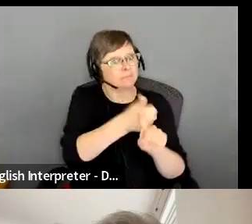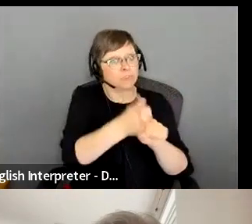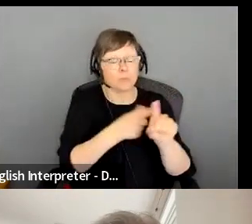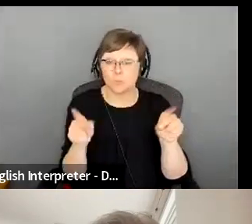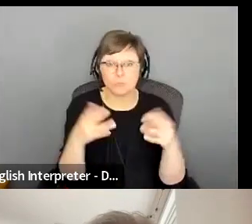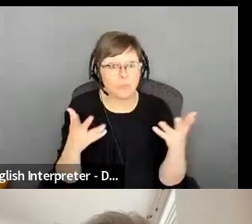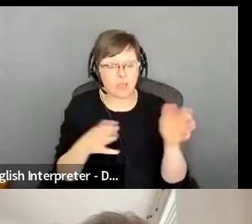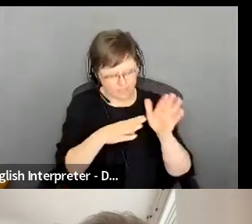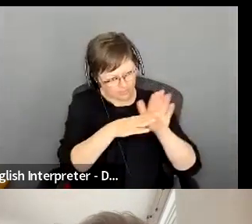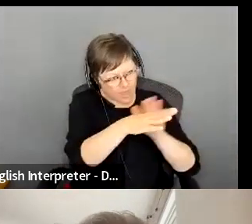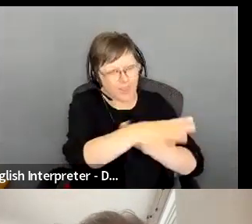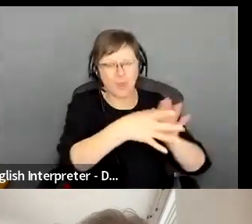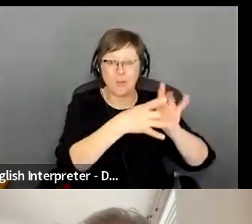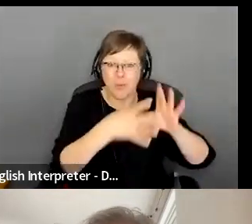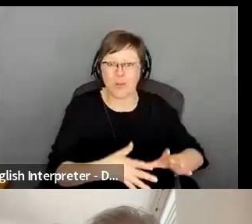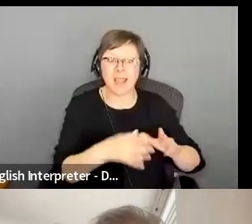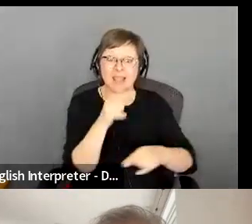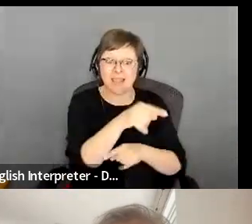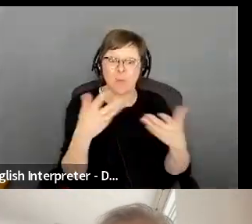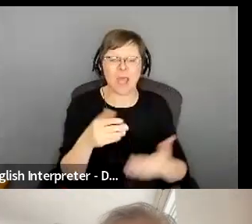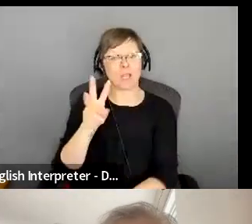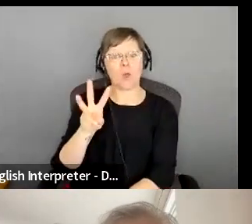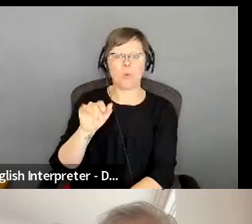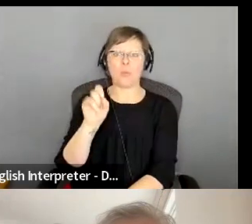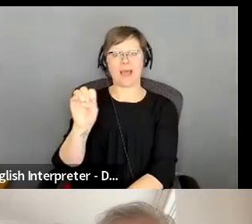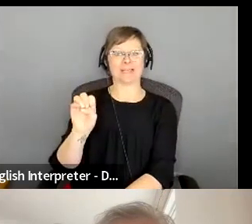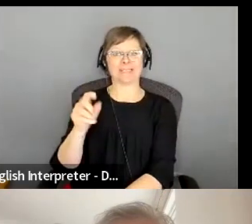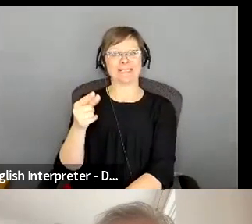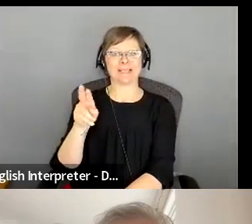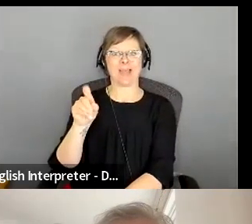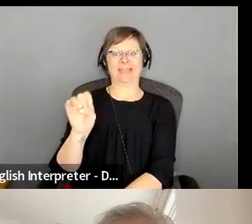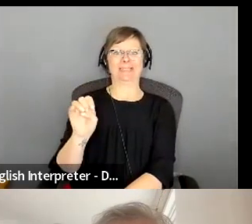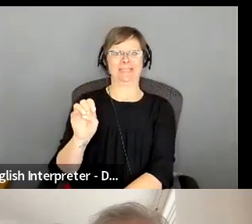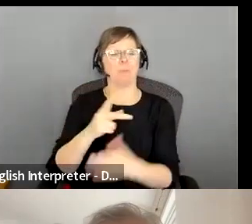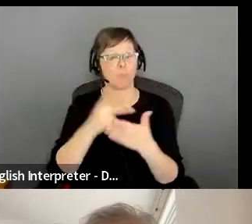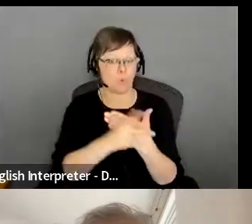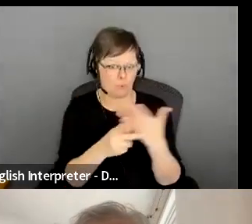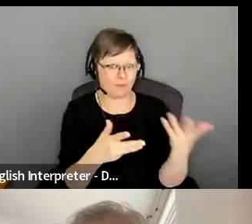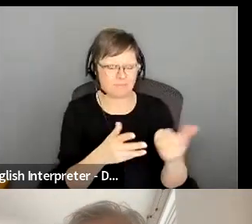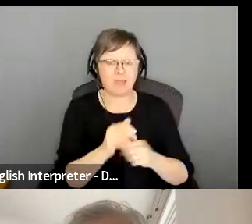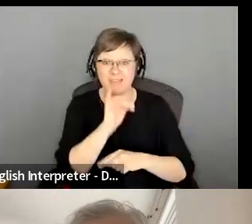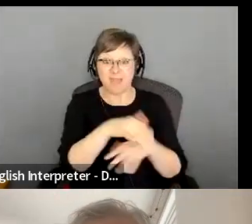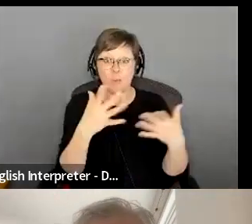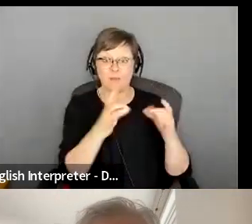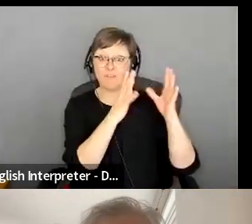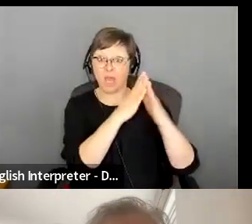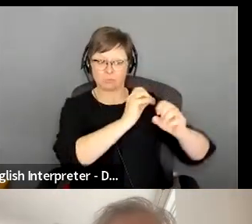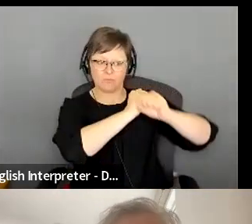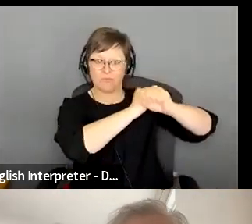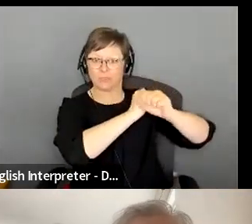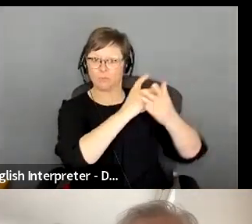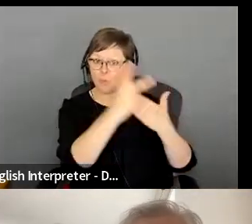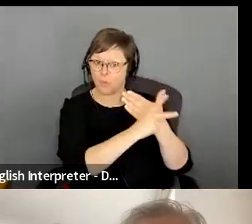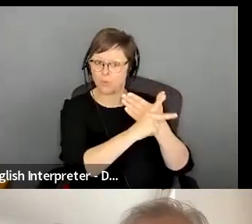coordinating and developing the award-winning Wise Guys program, a groundbreaking violence prevention